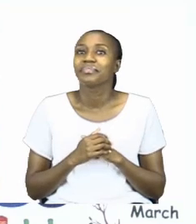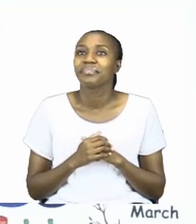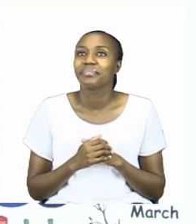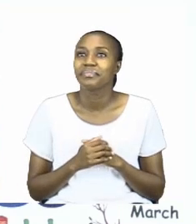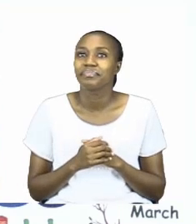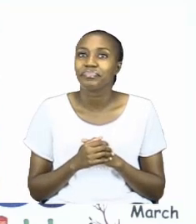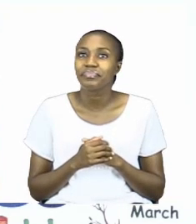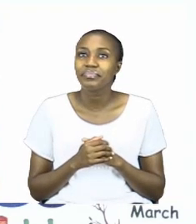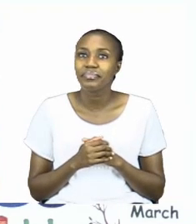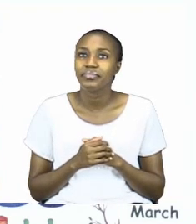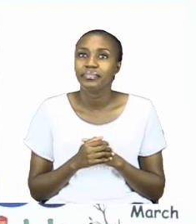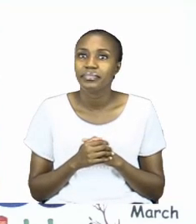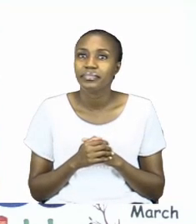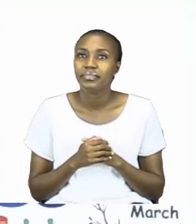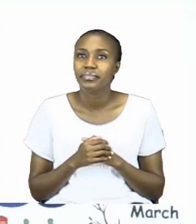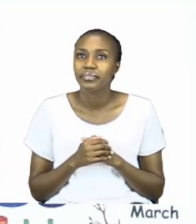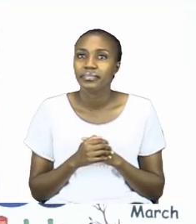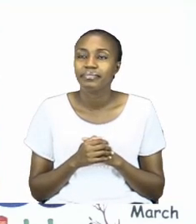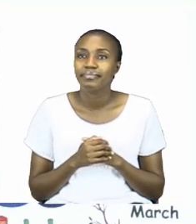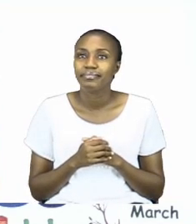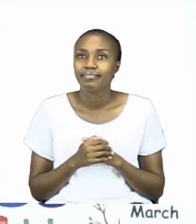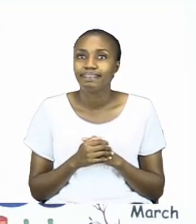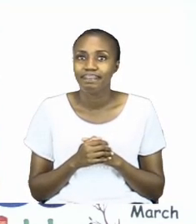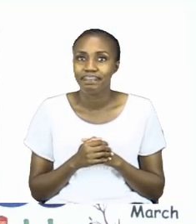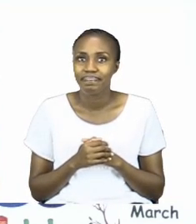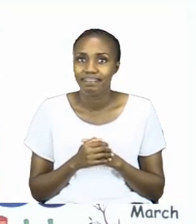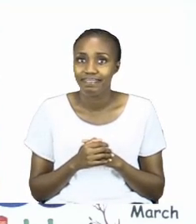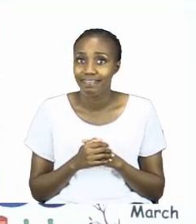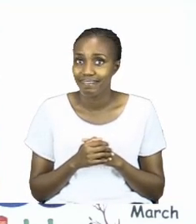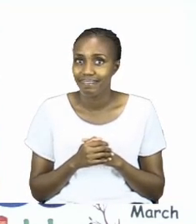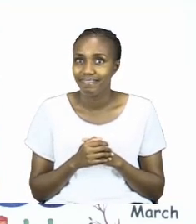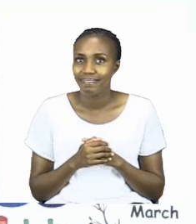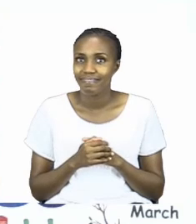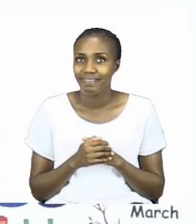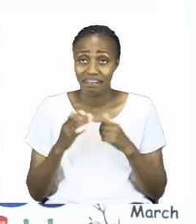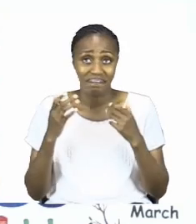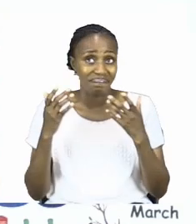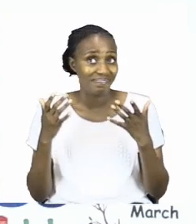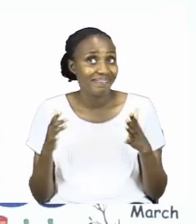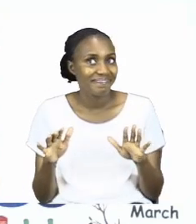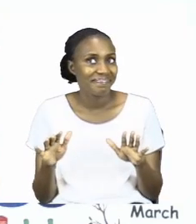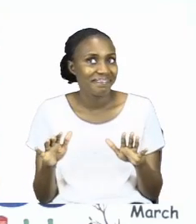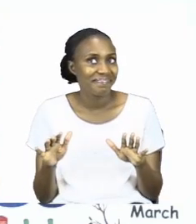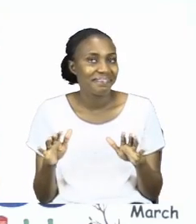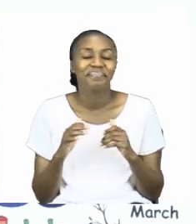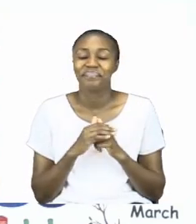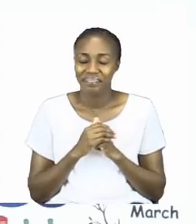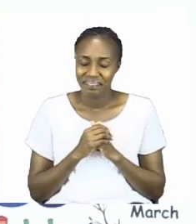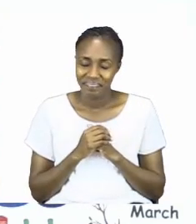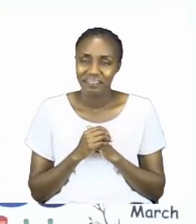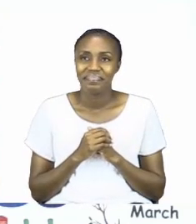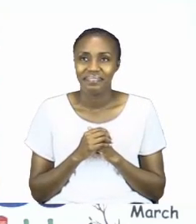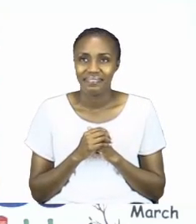48. Take your time, make it neat, and then we cross it out so that we can see that we are done